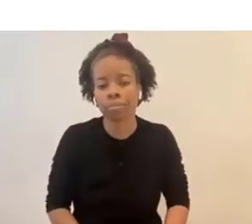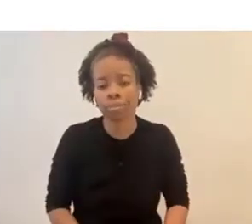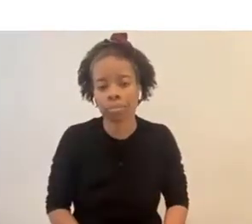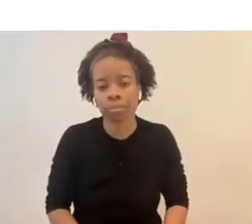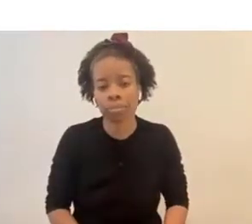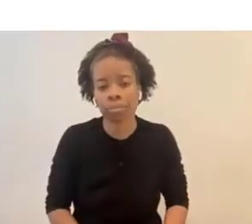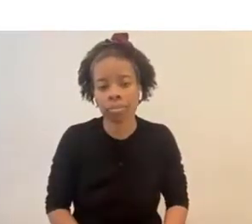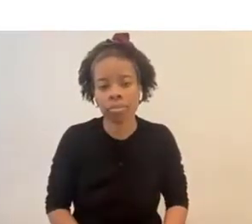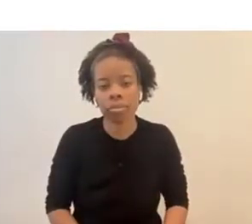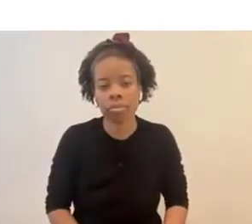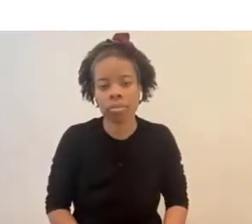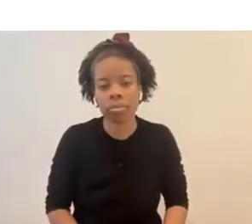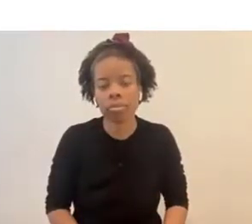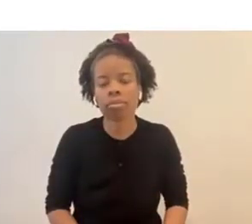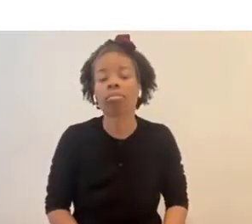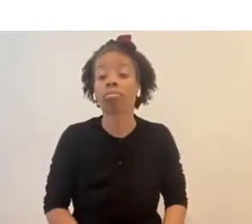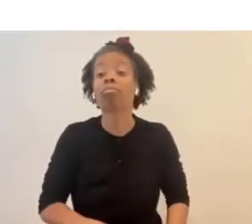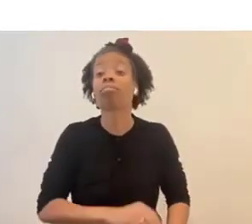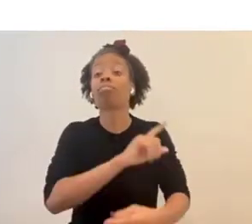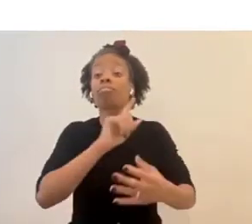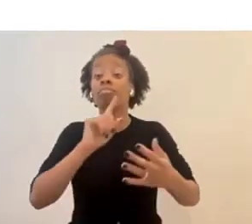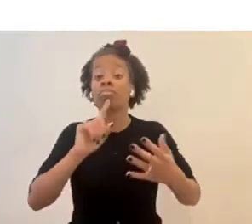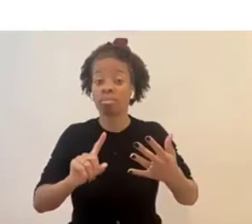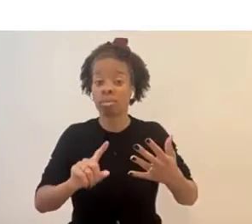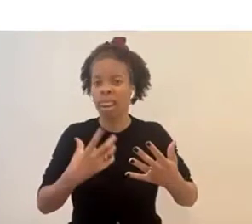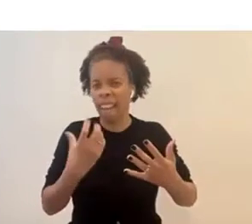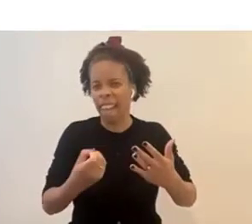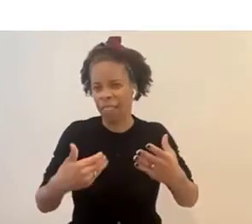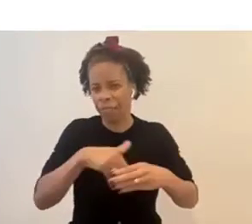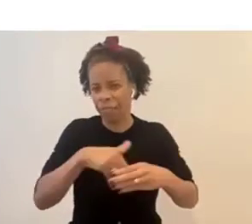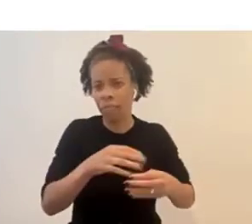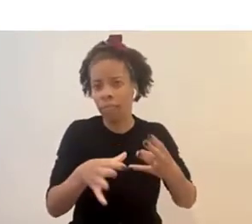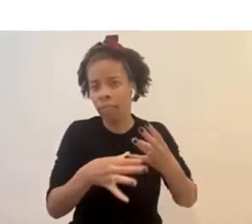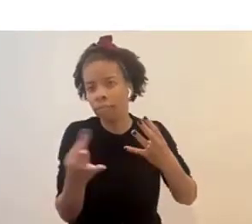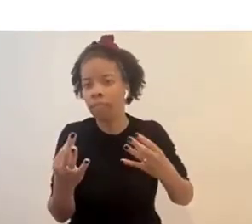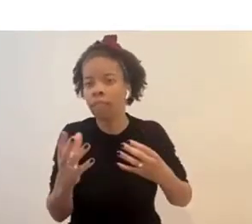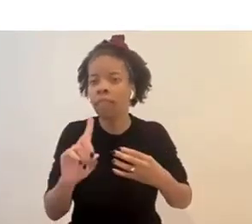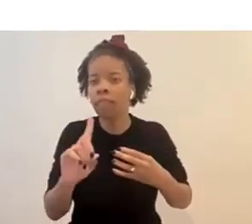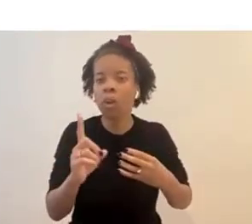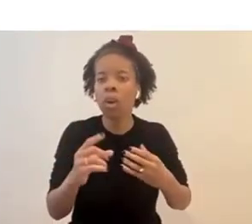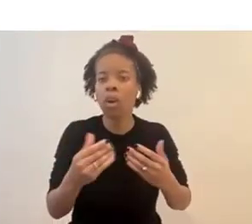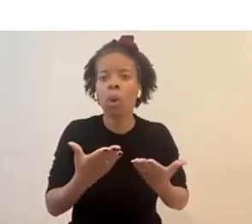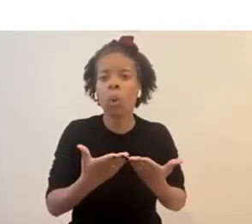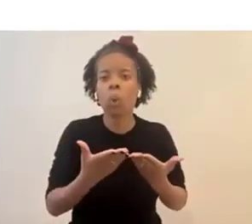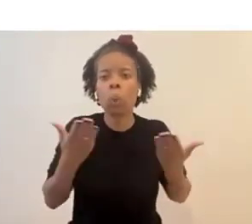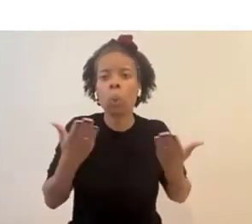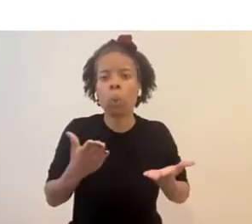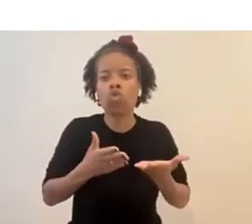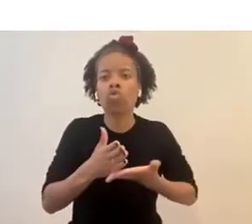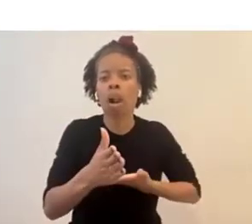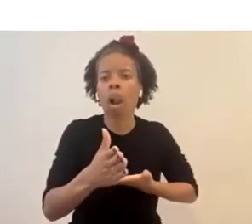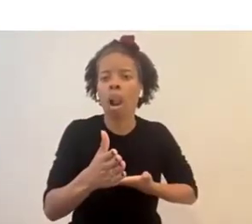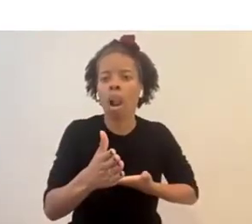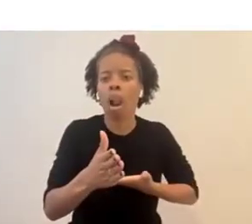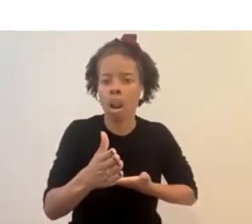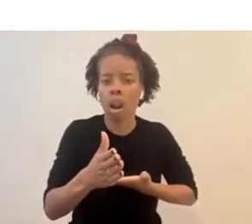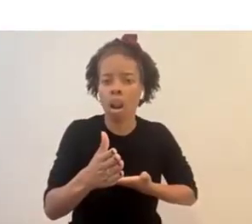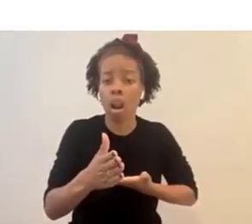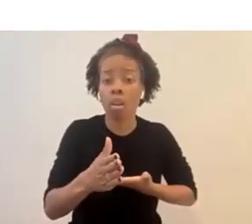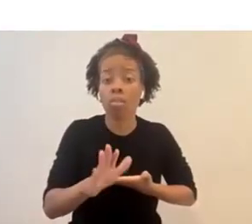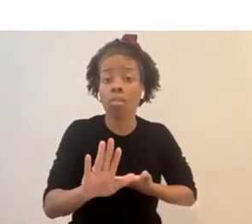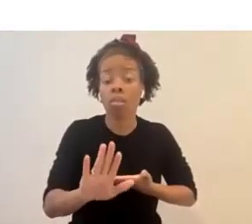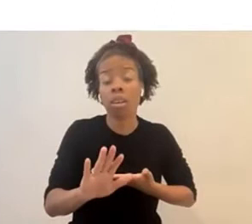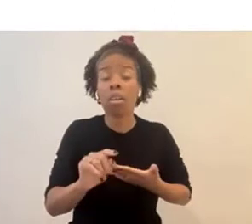Our dimension also included, our framework also included this dimension of neutrality. It linked very closely